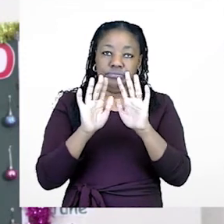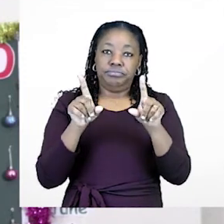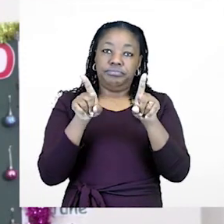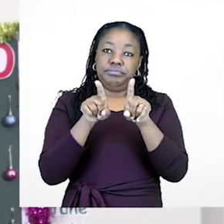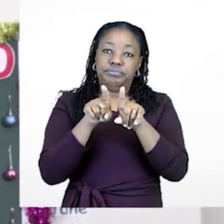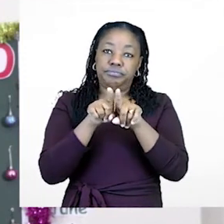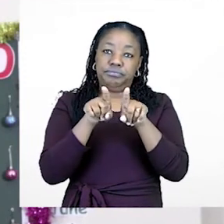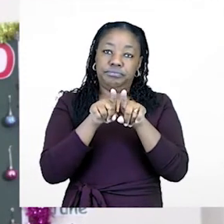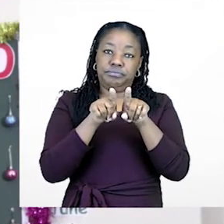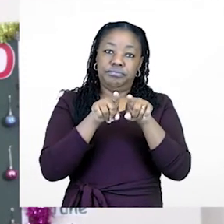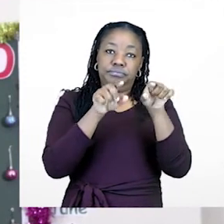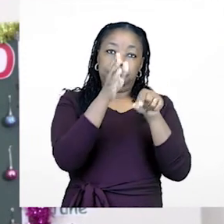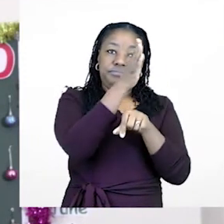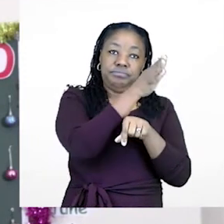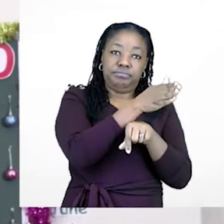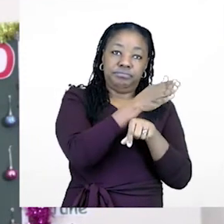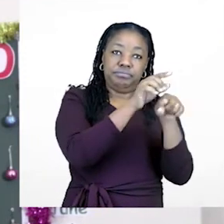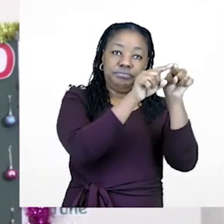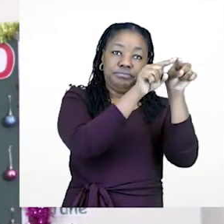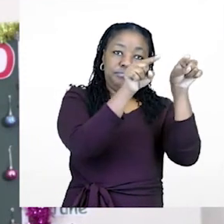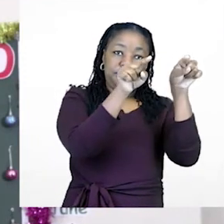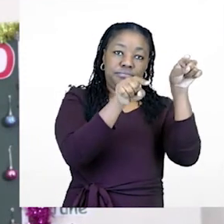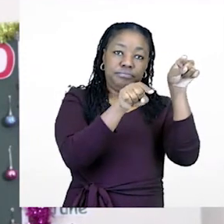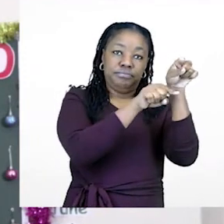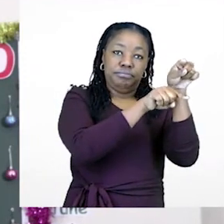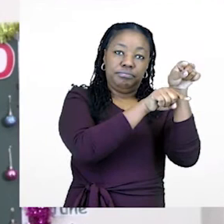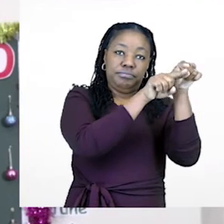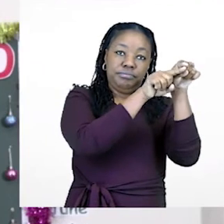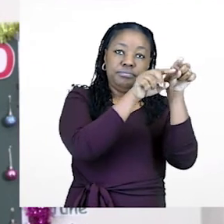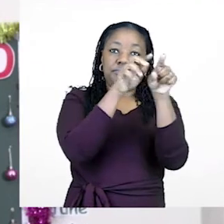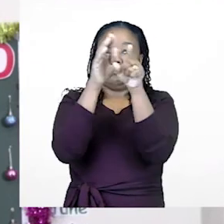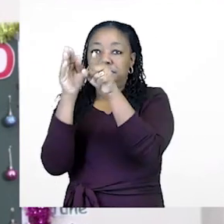And make sure that when you are coloring in one direction.